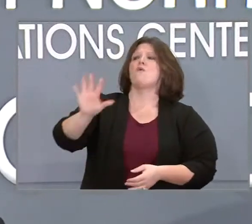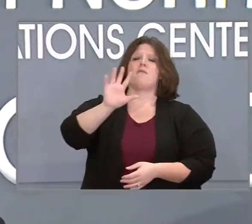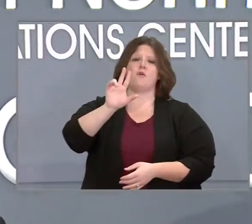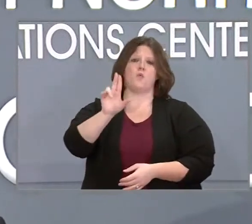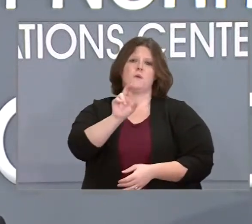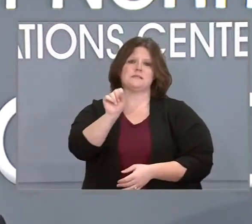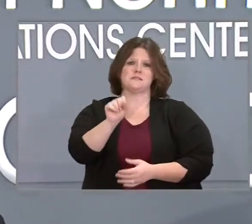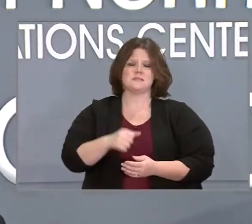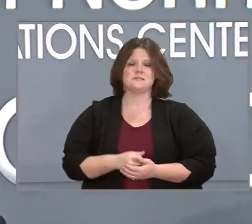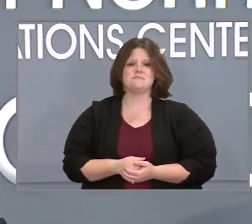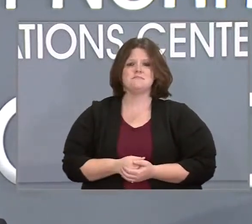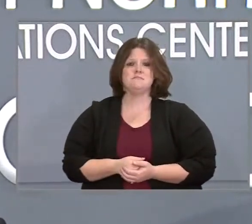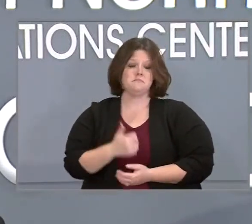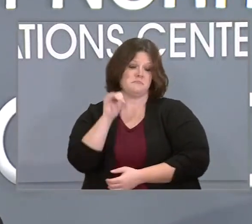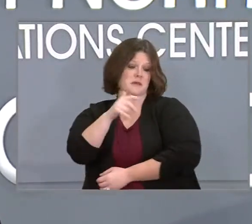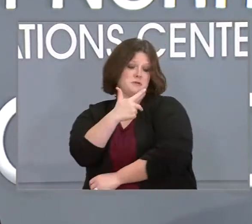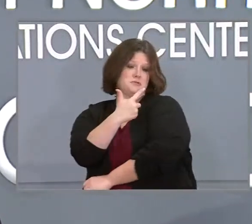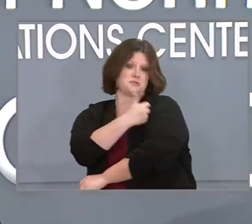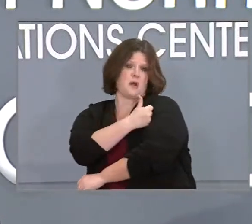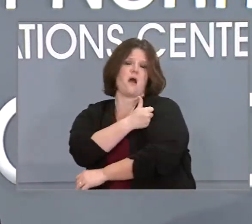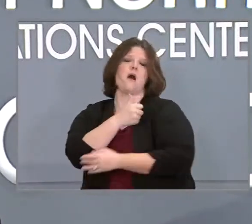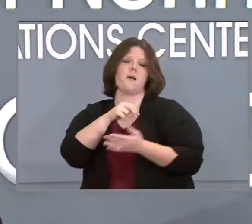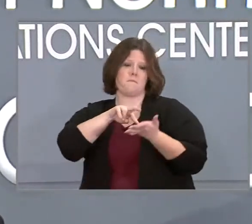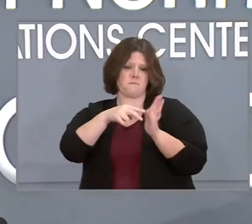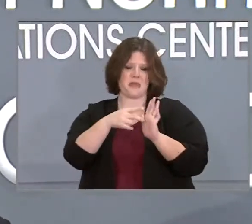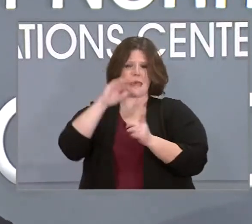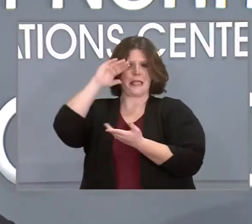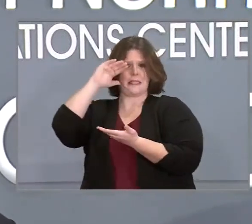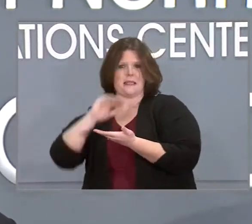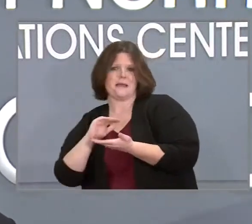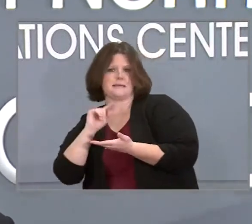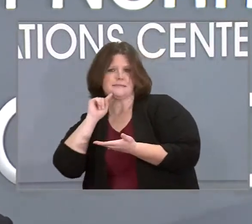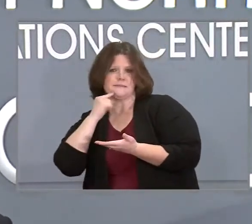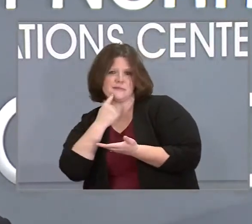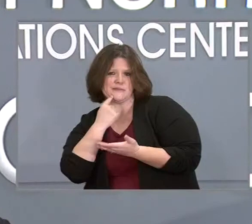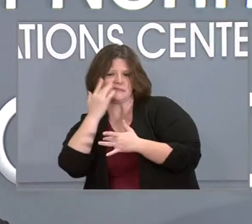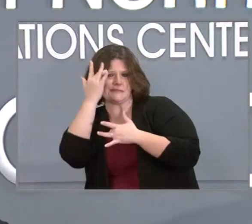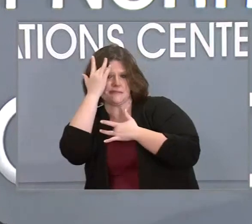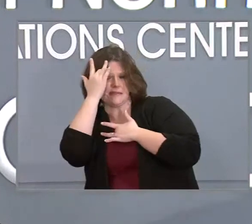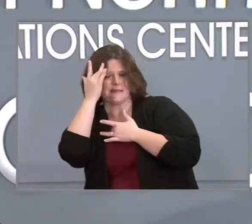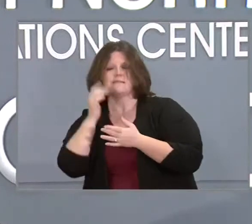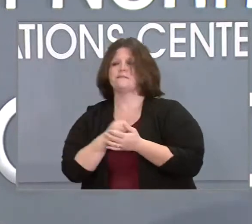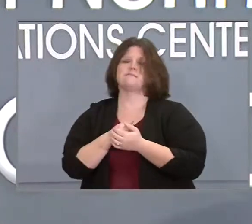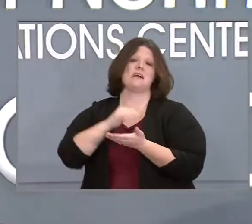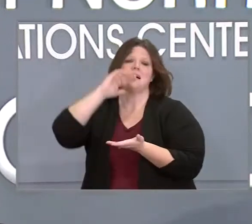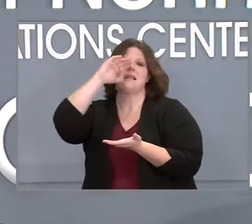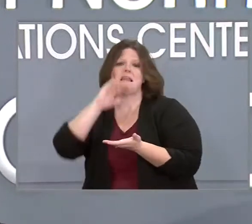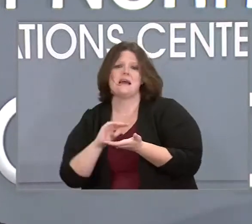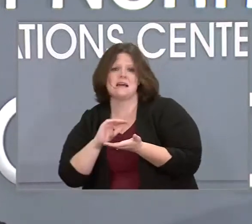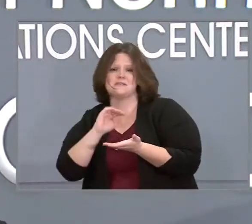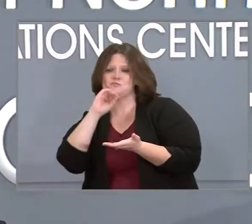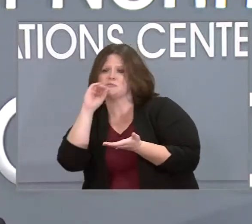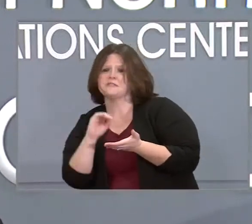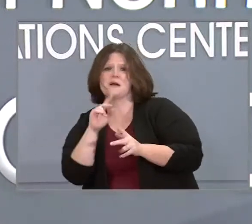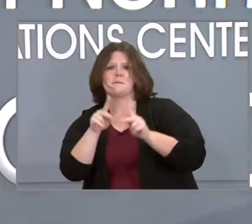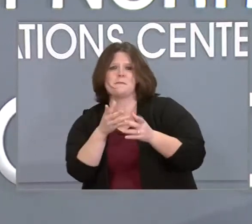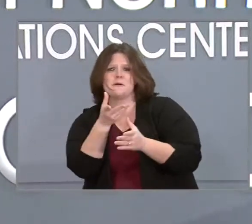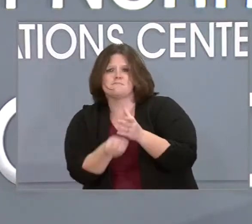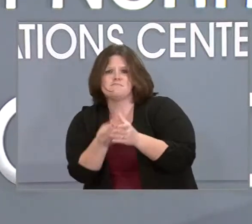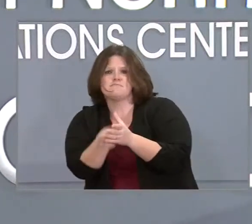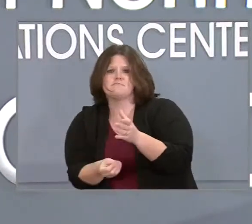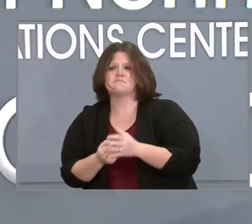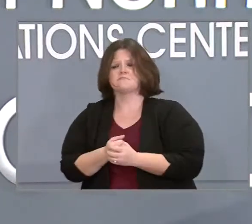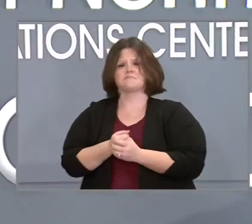significantly lowers your chance that you get severe symptoms or die from COVID-19 and lowers the chance that you could spread it to family